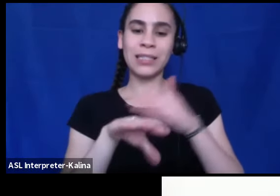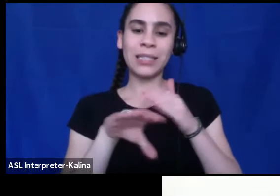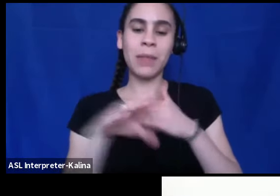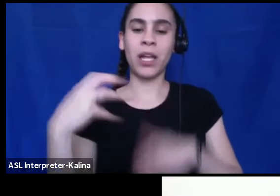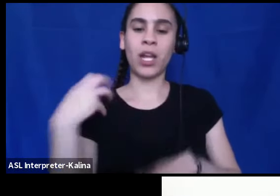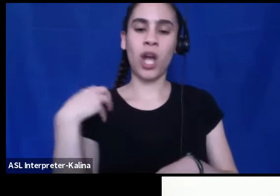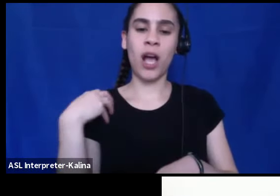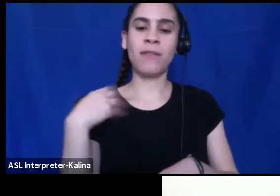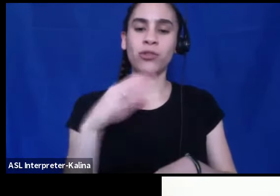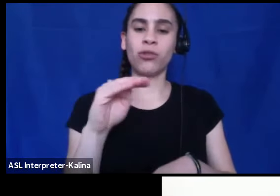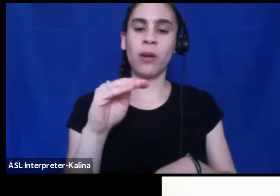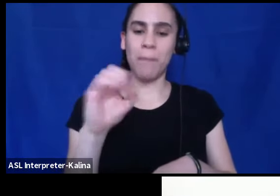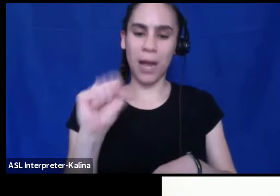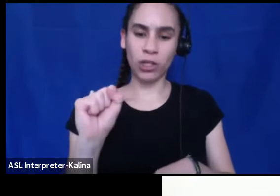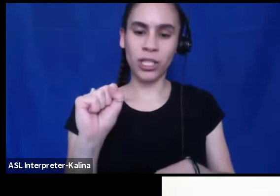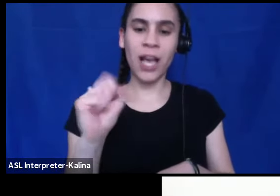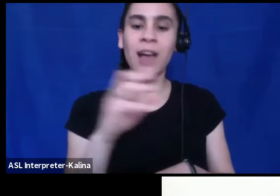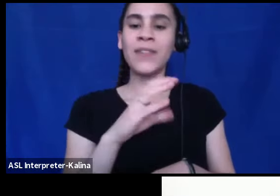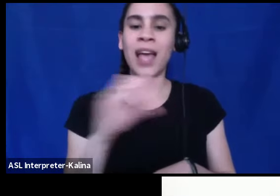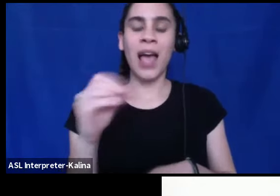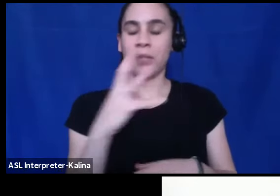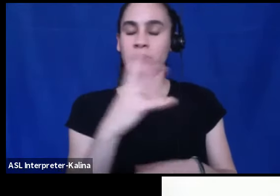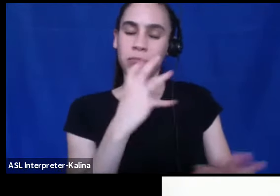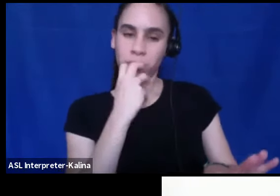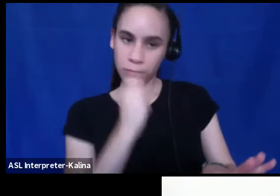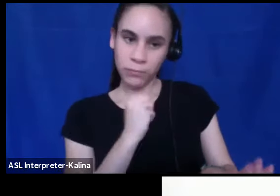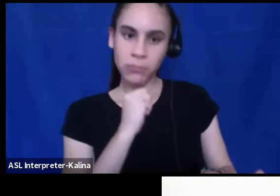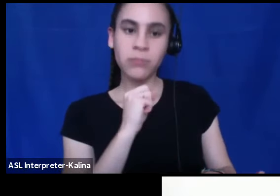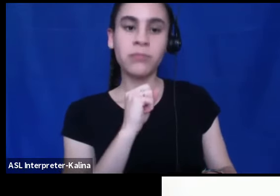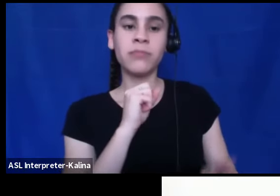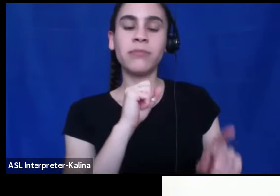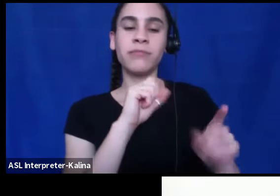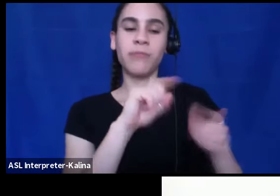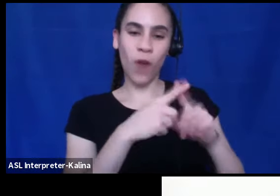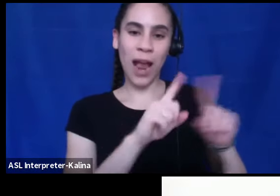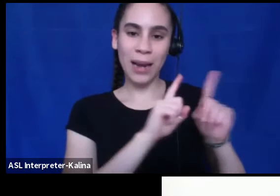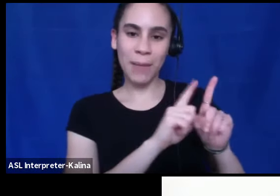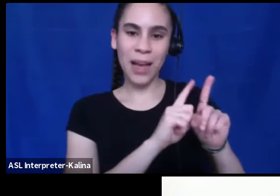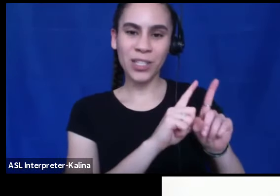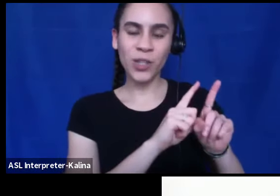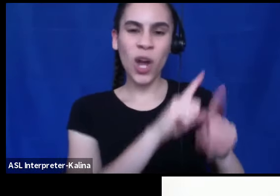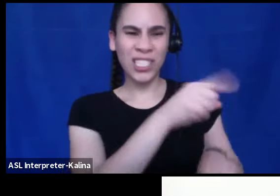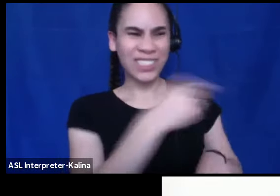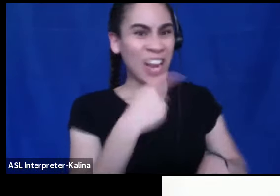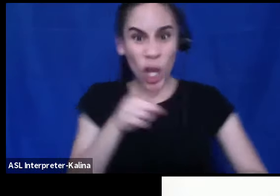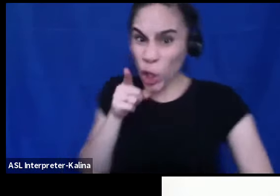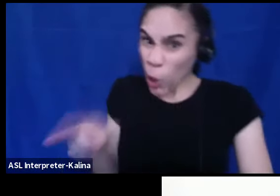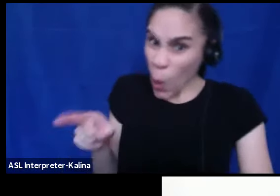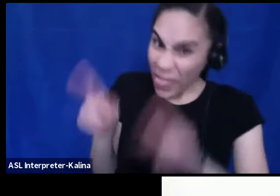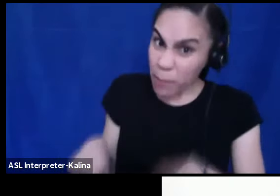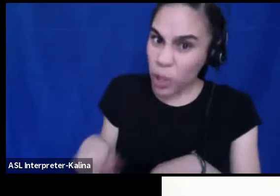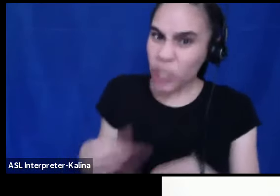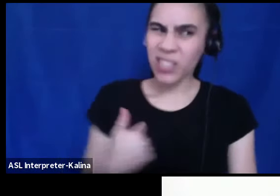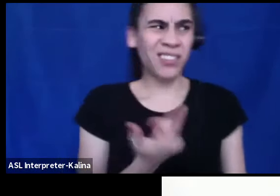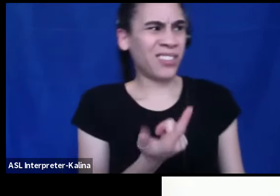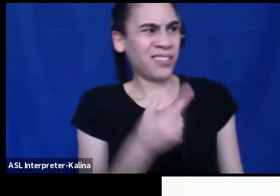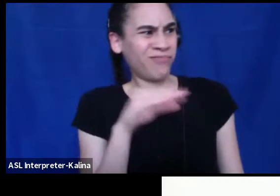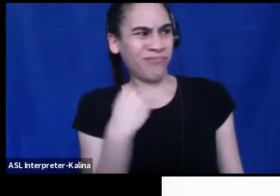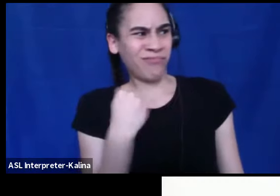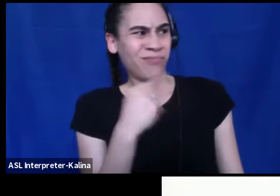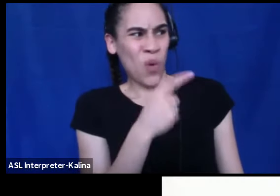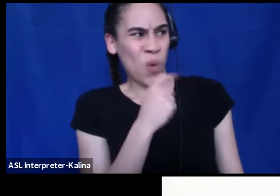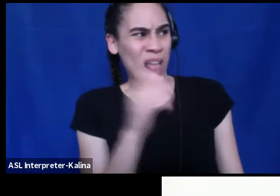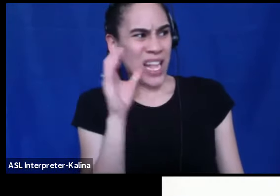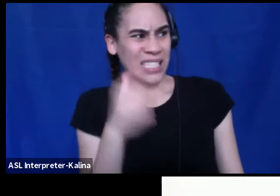that person." And I was like, still shaking my head, like, who's going to listen to me, right? She goes, "No, you need to go be that person."